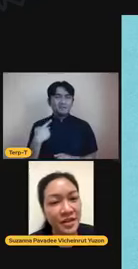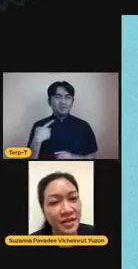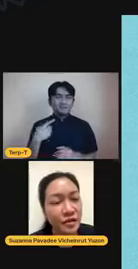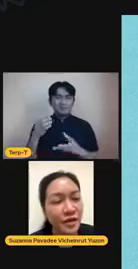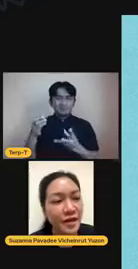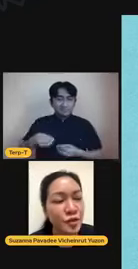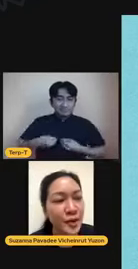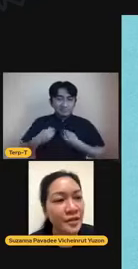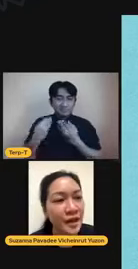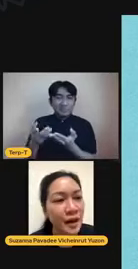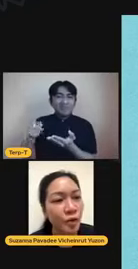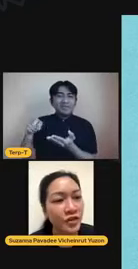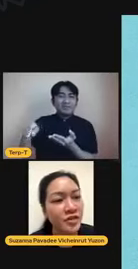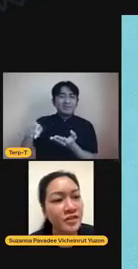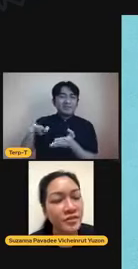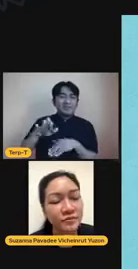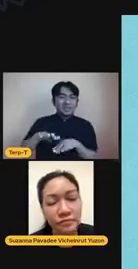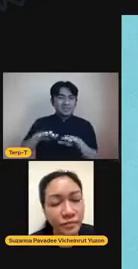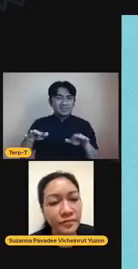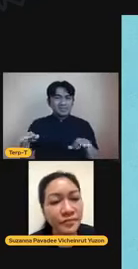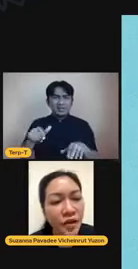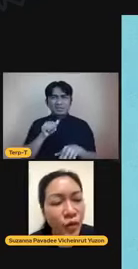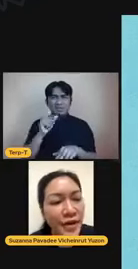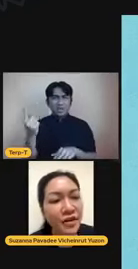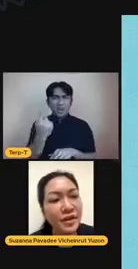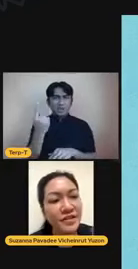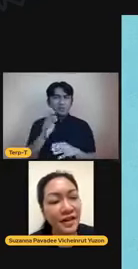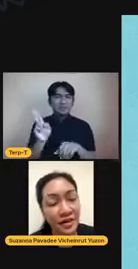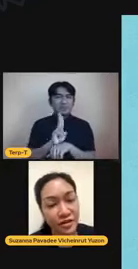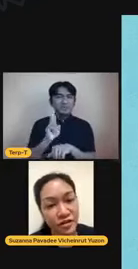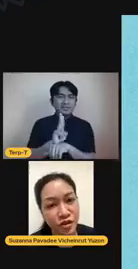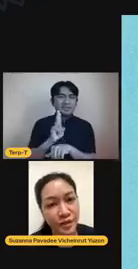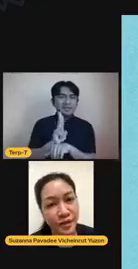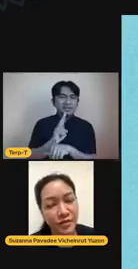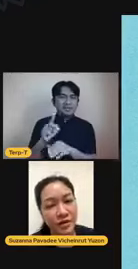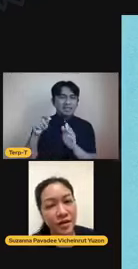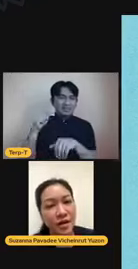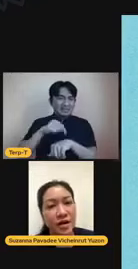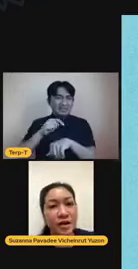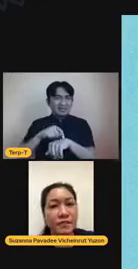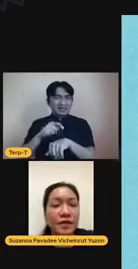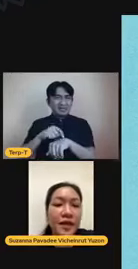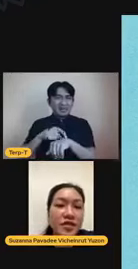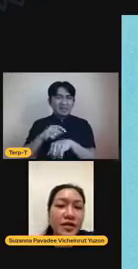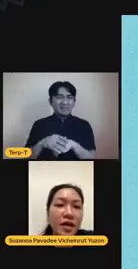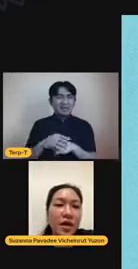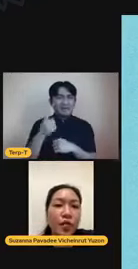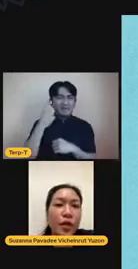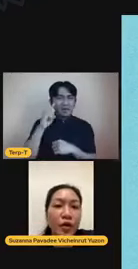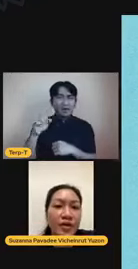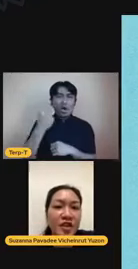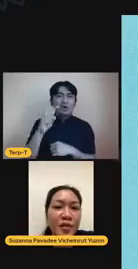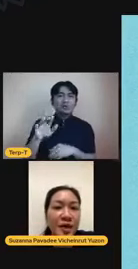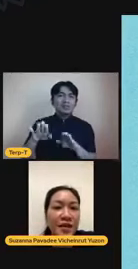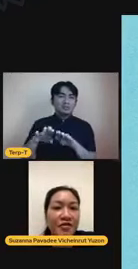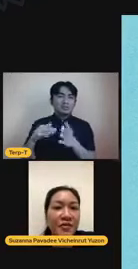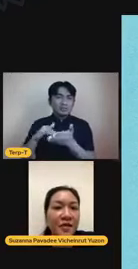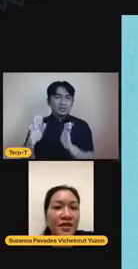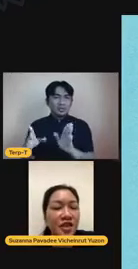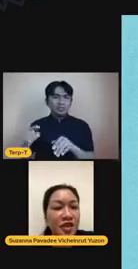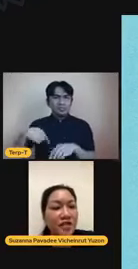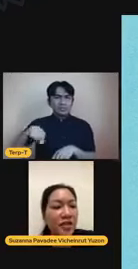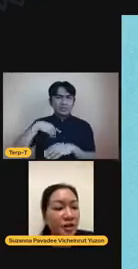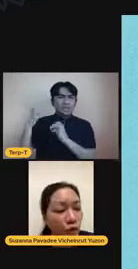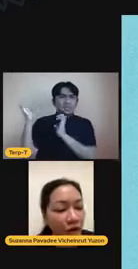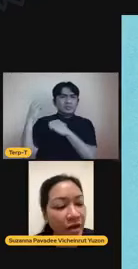child. So not spending the hour just writing her as like another student. So that's, we always expect that from